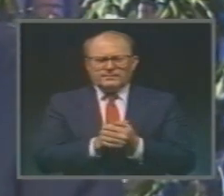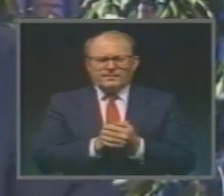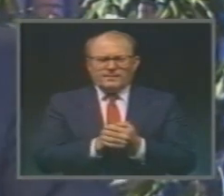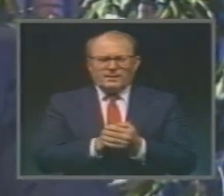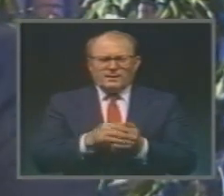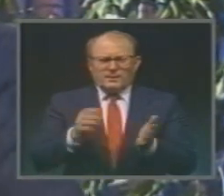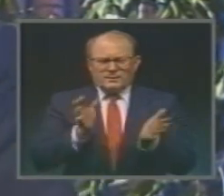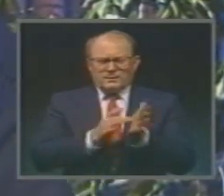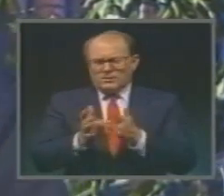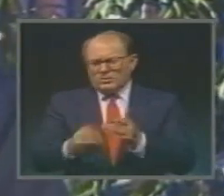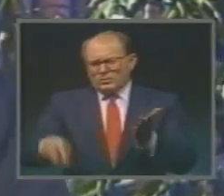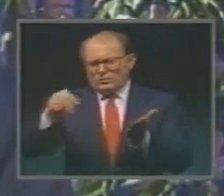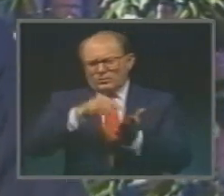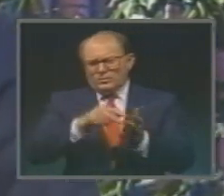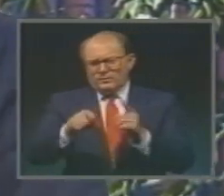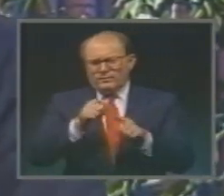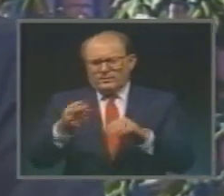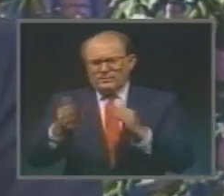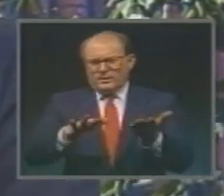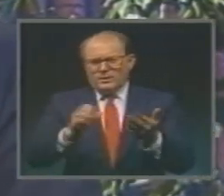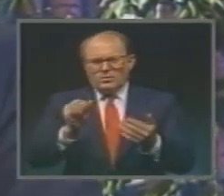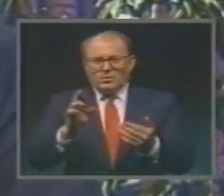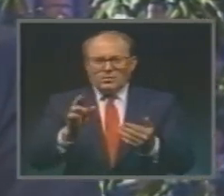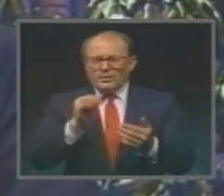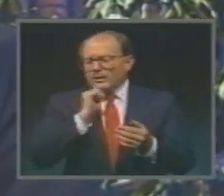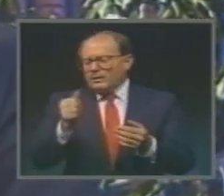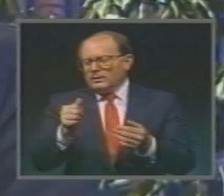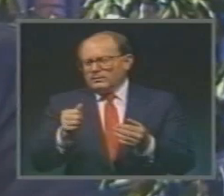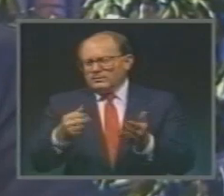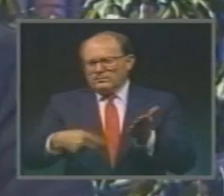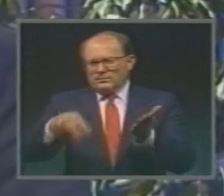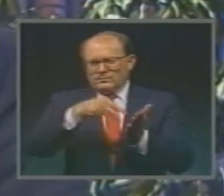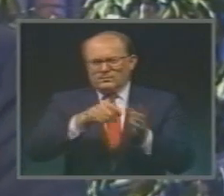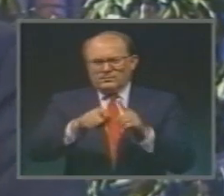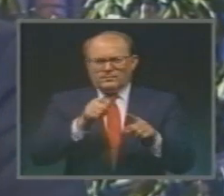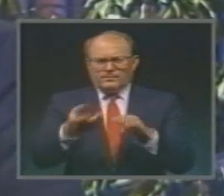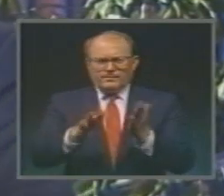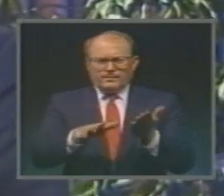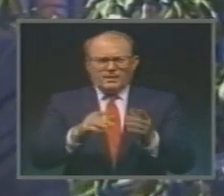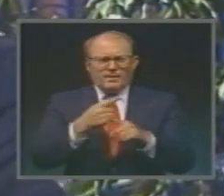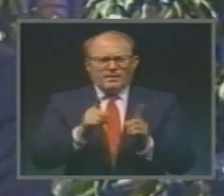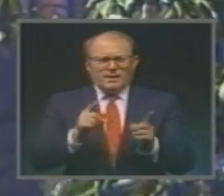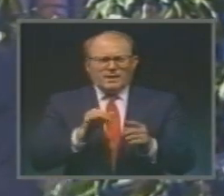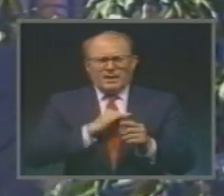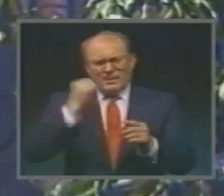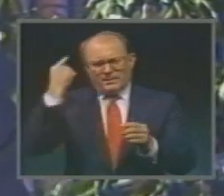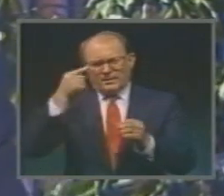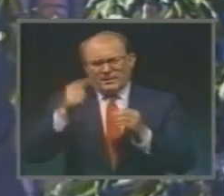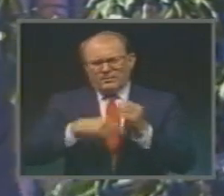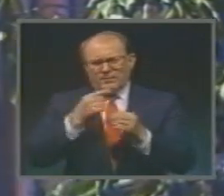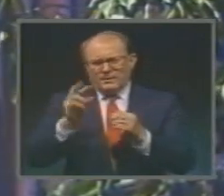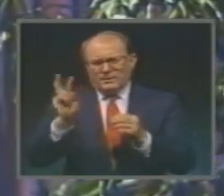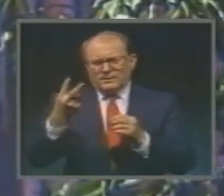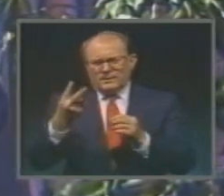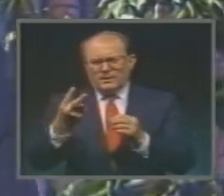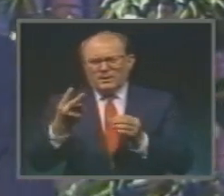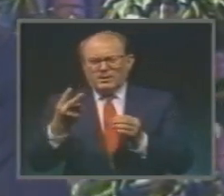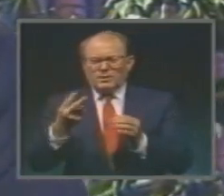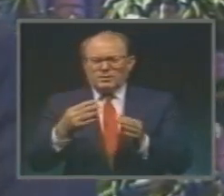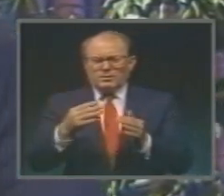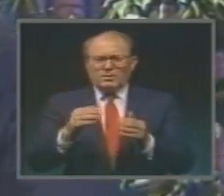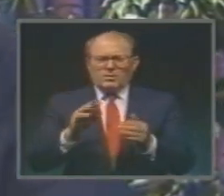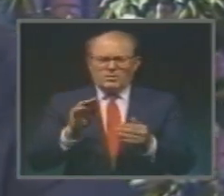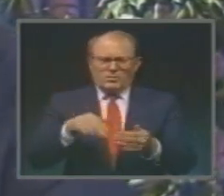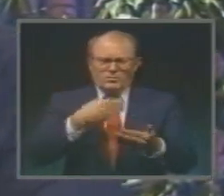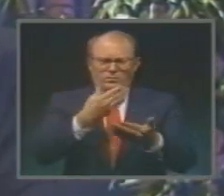Either he rose from the dead or he did not rise from the dead, he said. But I think of the second strongest piece of